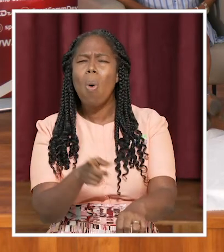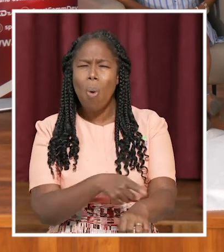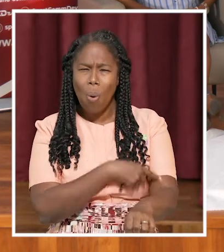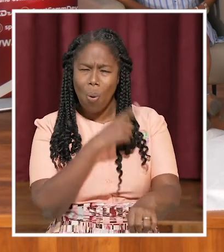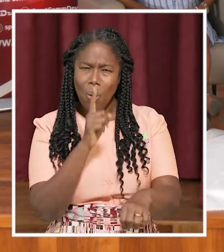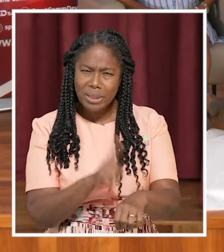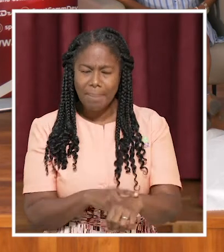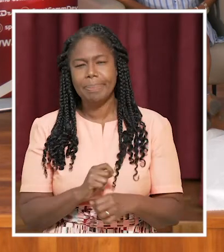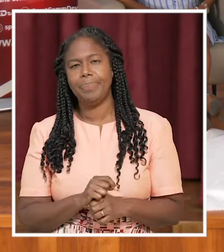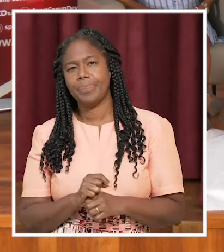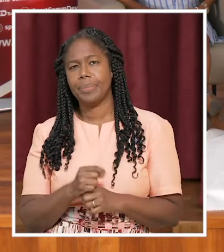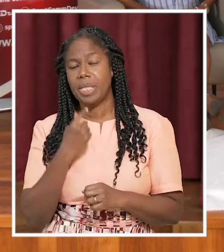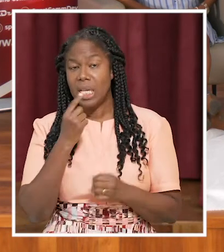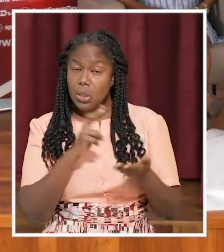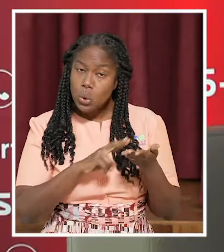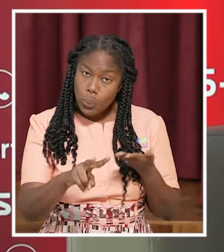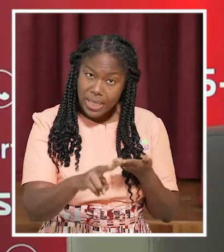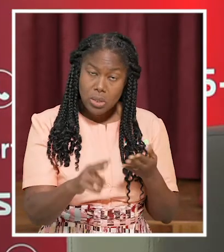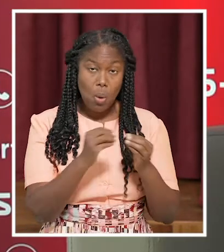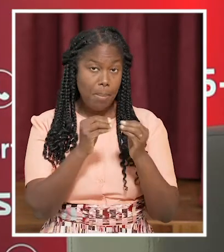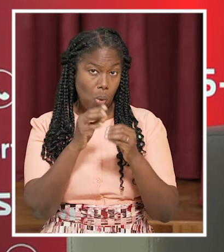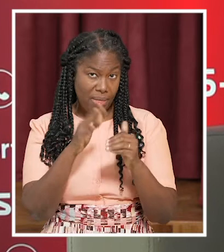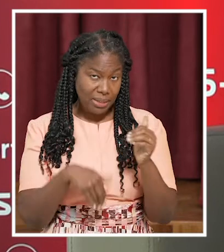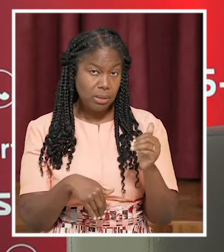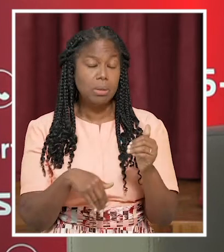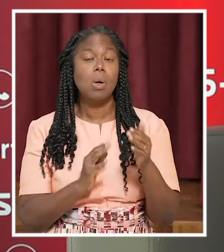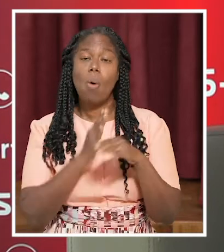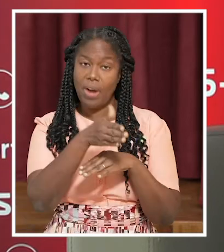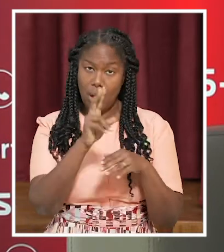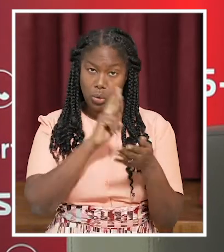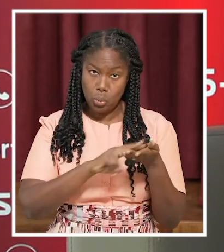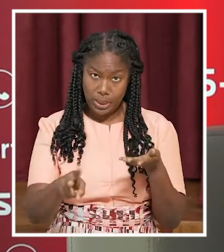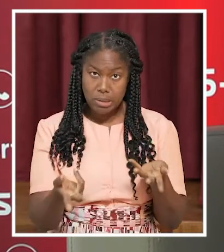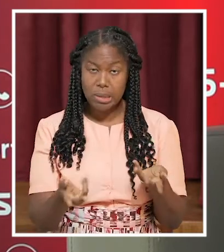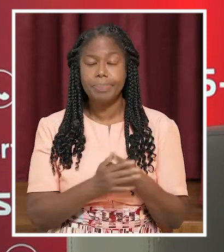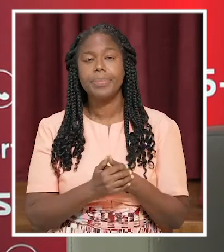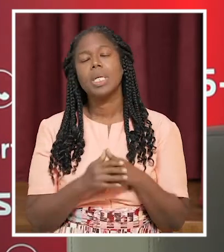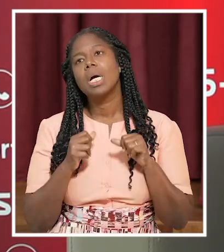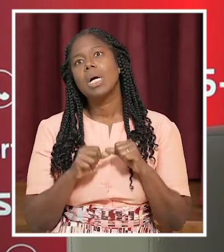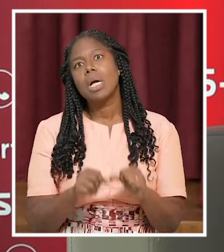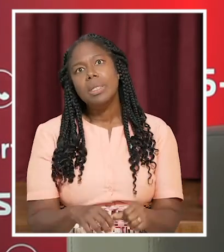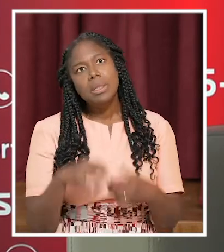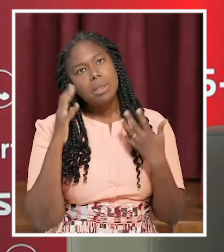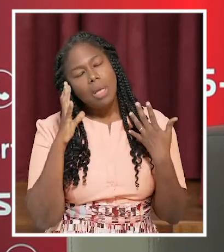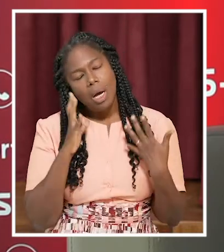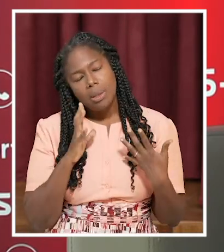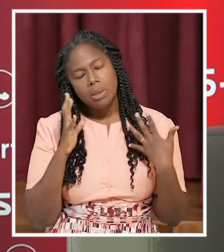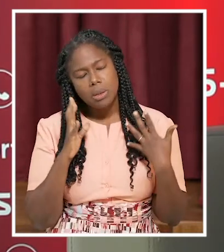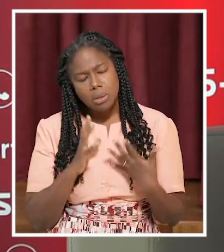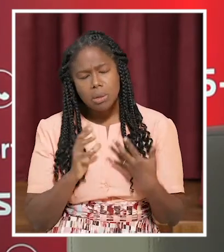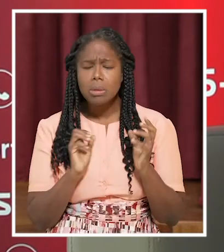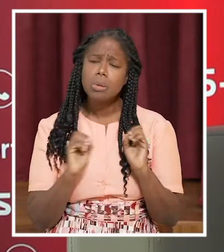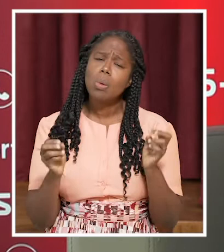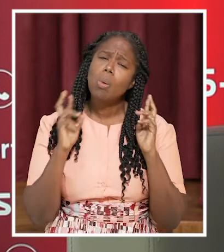pervasive, 2 weeks and more. 2 weeks or more. And you know, continuous hopelessness, sadness, and then